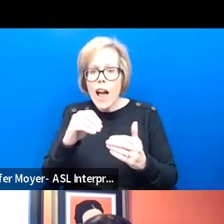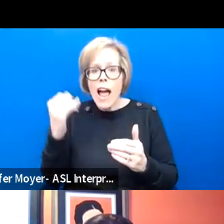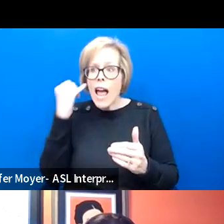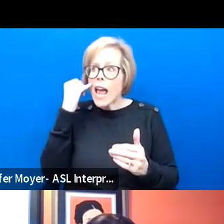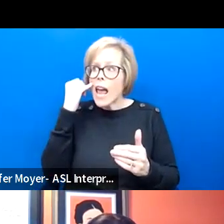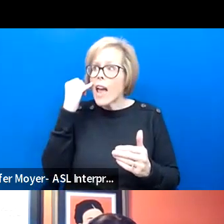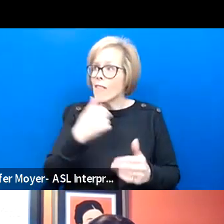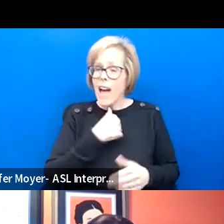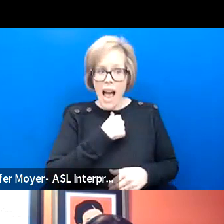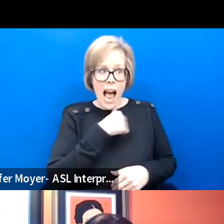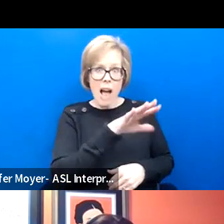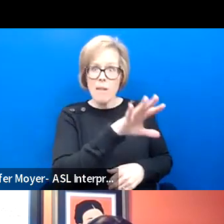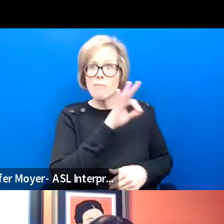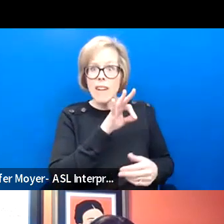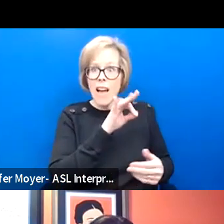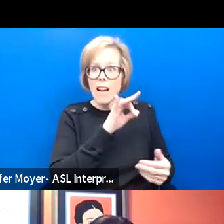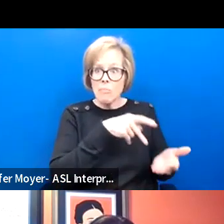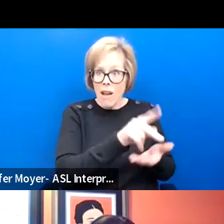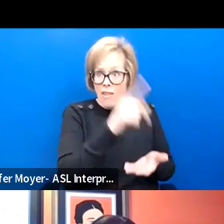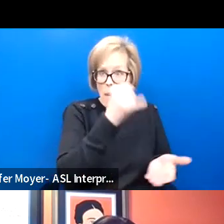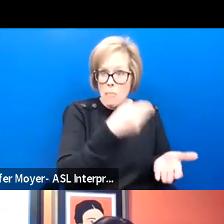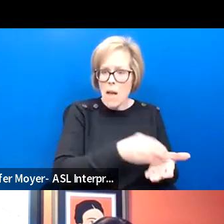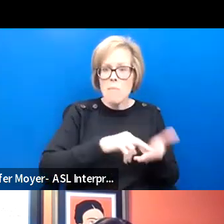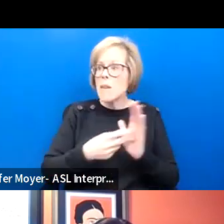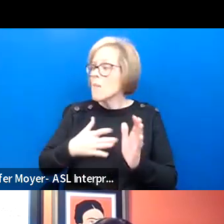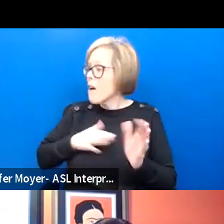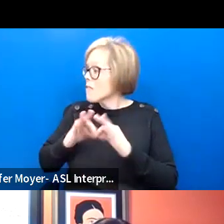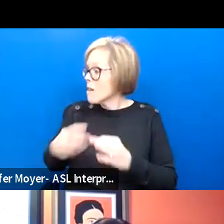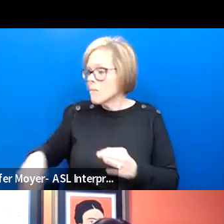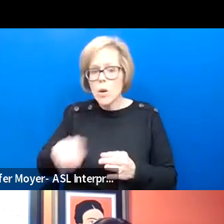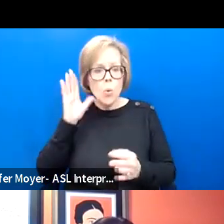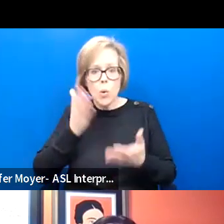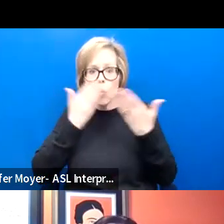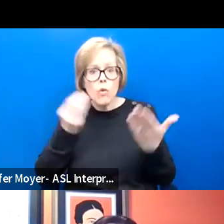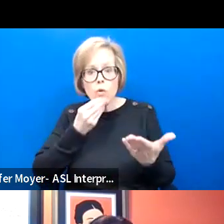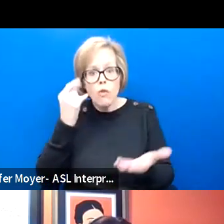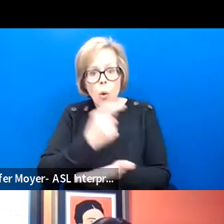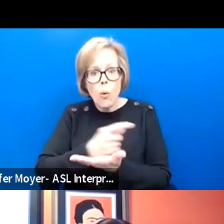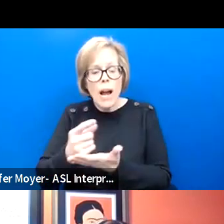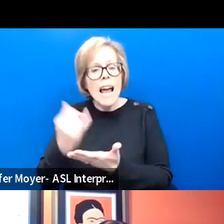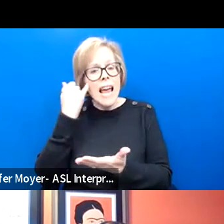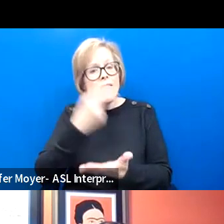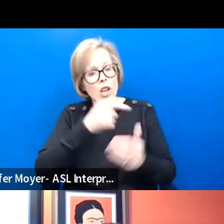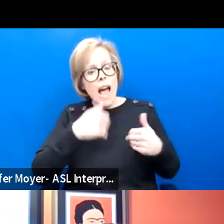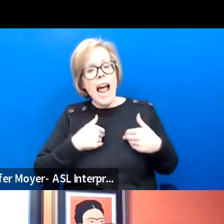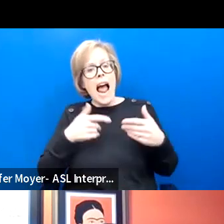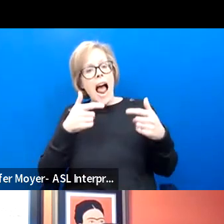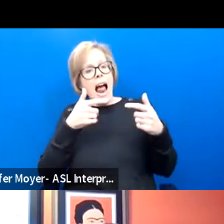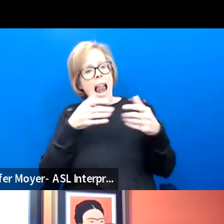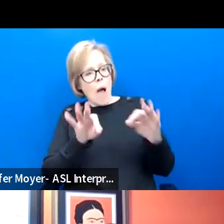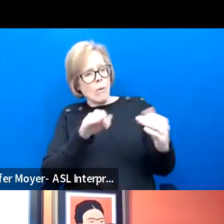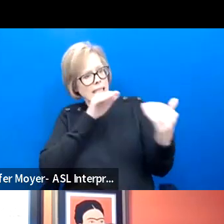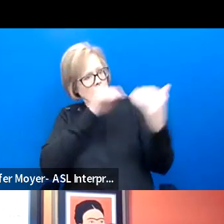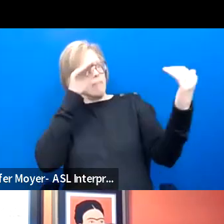the medication, that means there's no food for the family for the week. You know, and if they were able to have language concordant care, or at least an